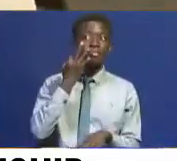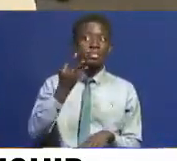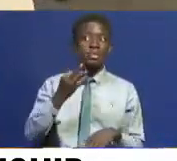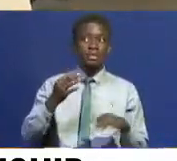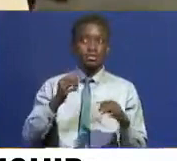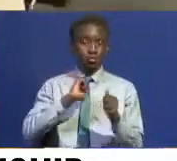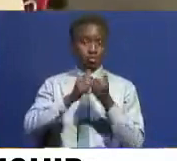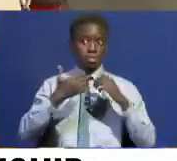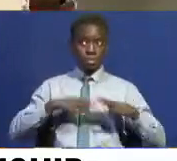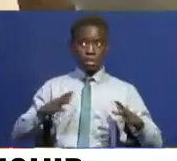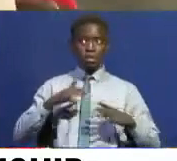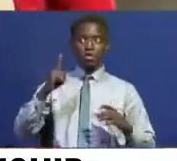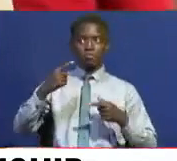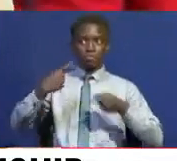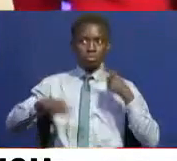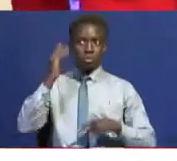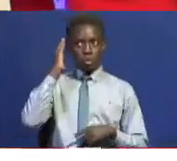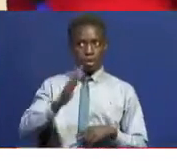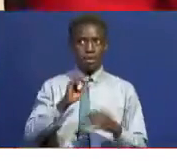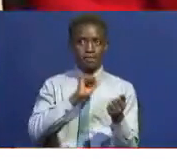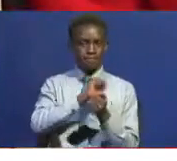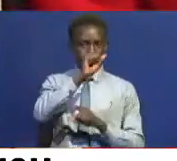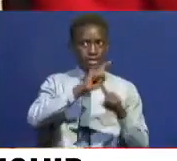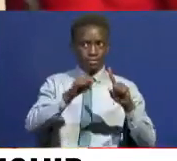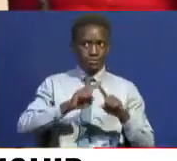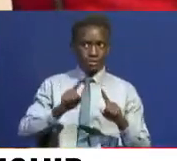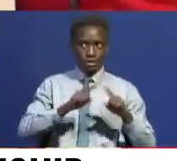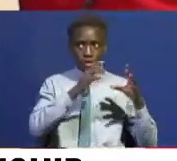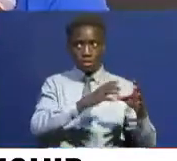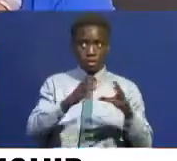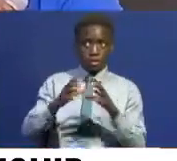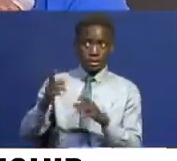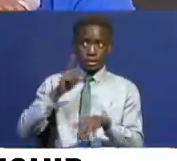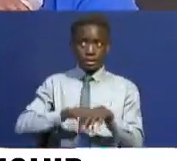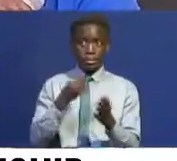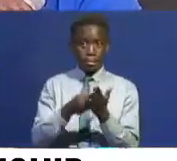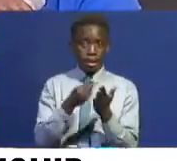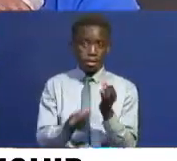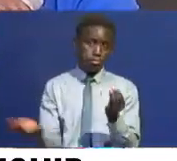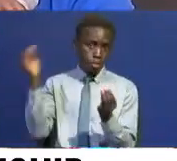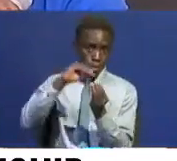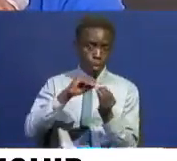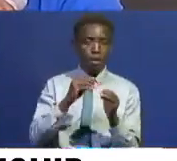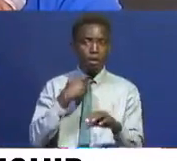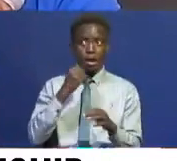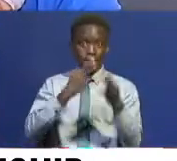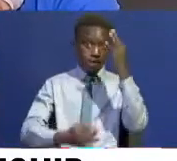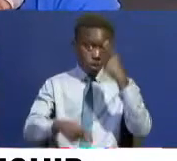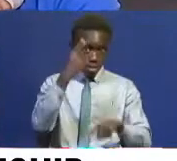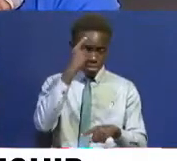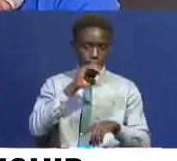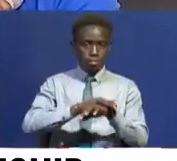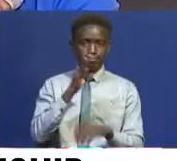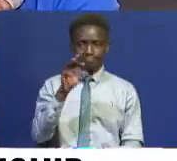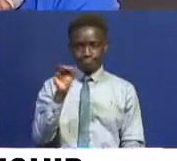honors in 15 different categories after organizers increased the prize money to 3 million Kenya shillings. Participants